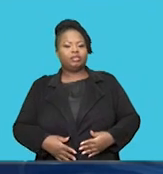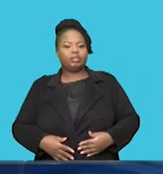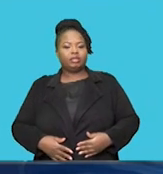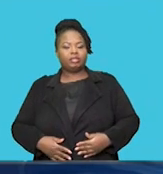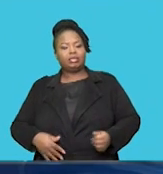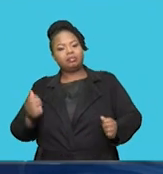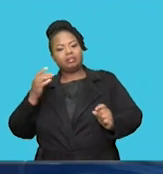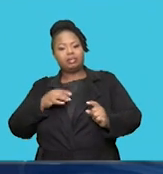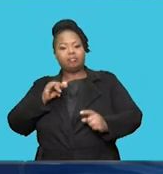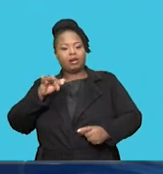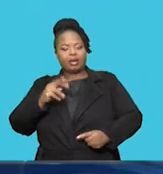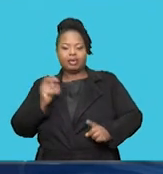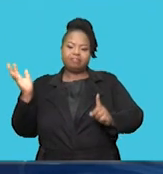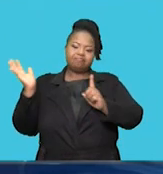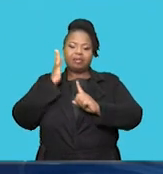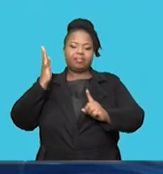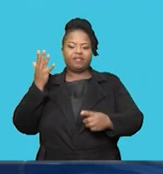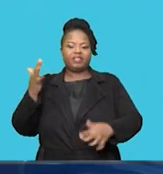grade 8.